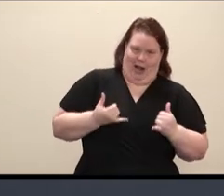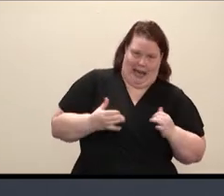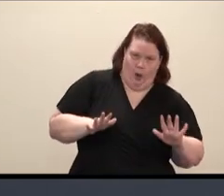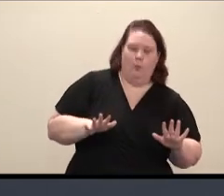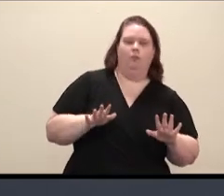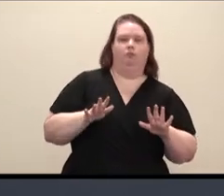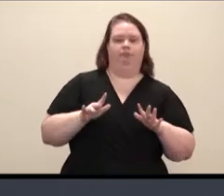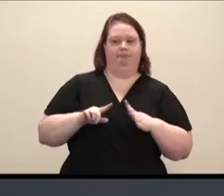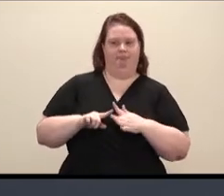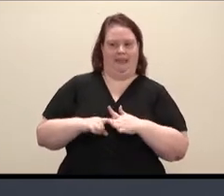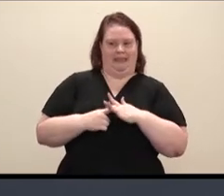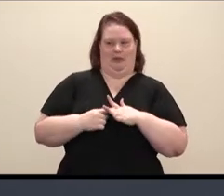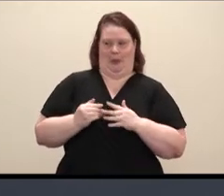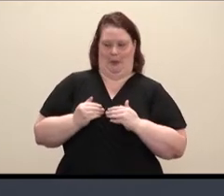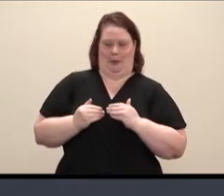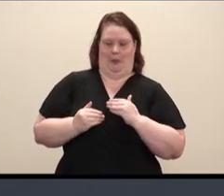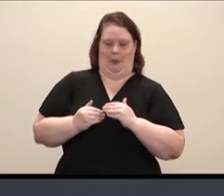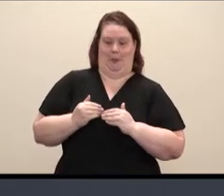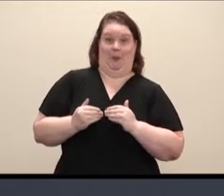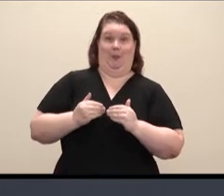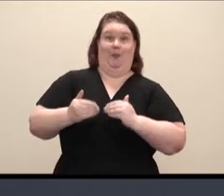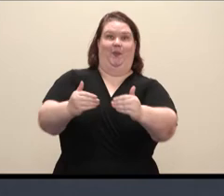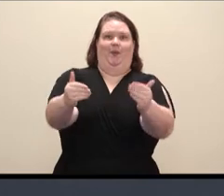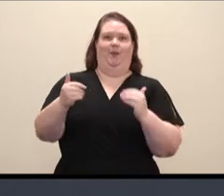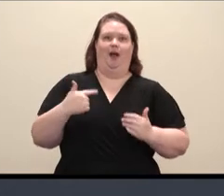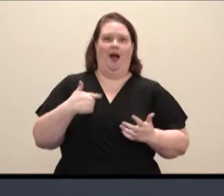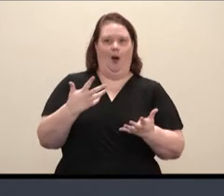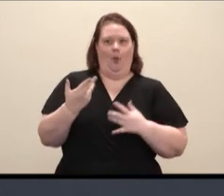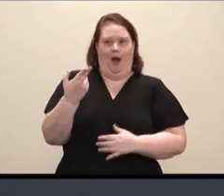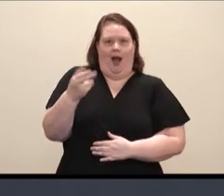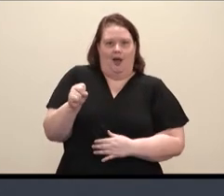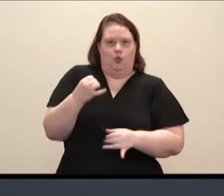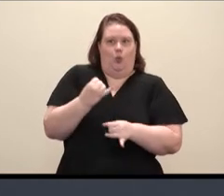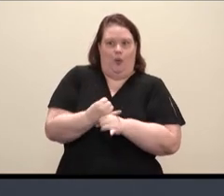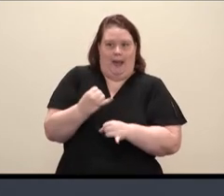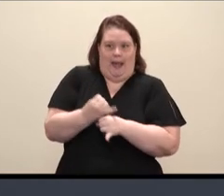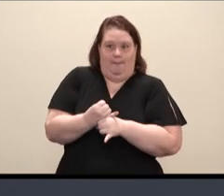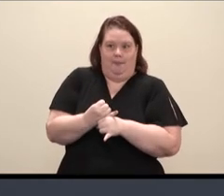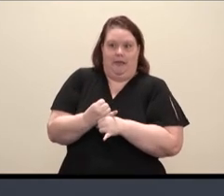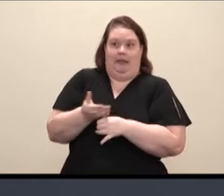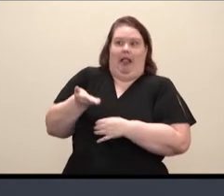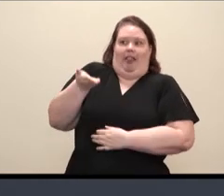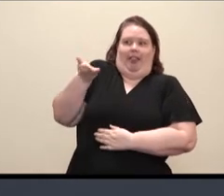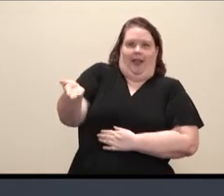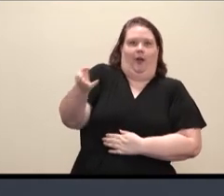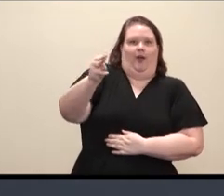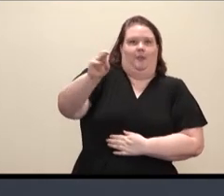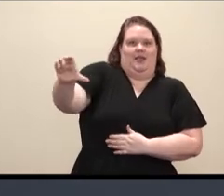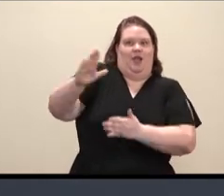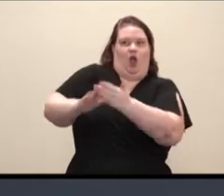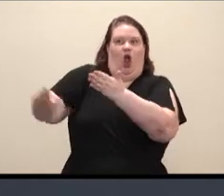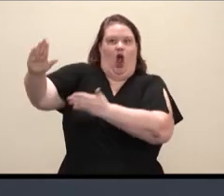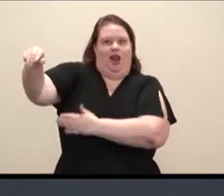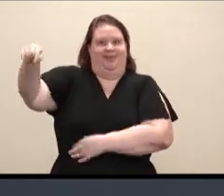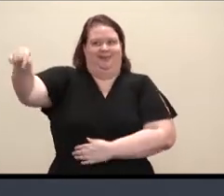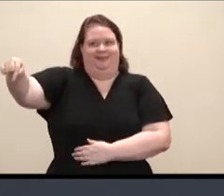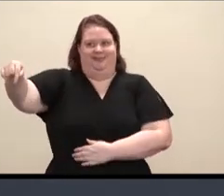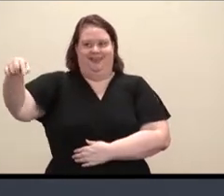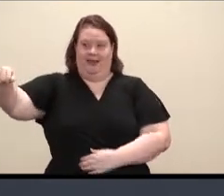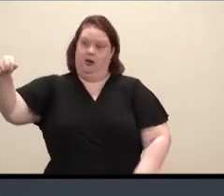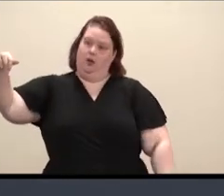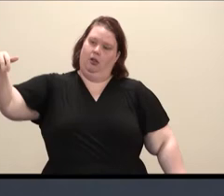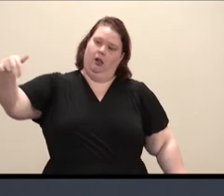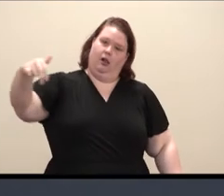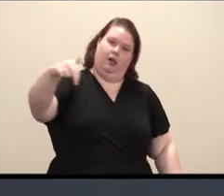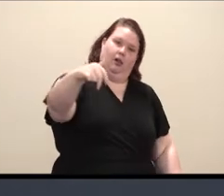And I want to see a high school campus on the college campus where kids can walk right down the sidewalk